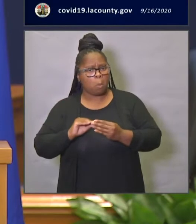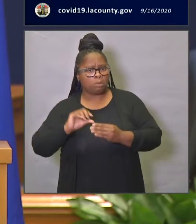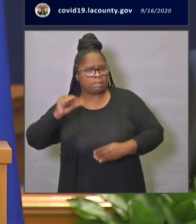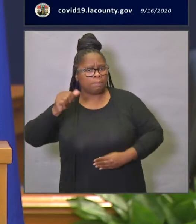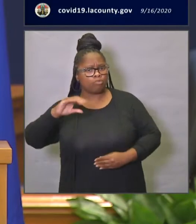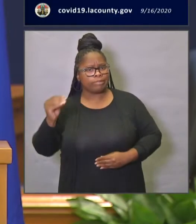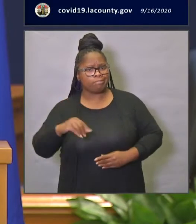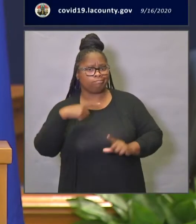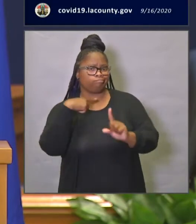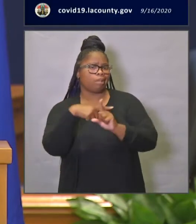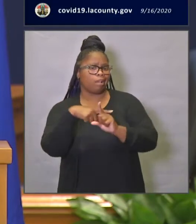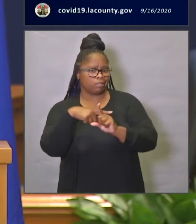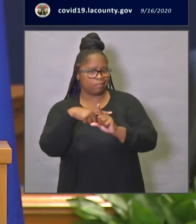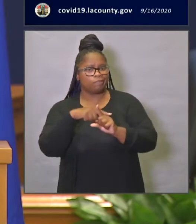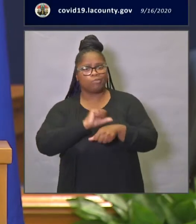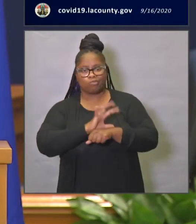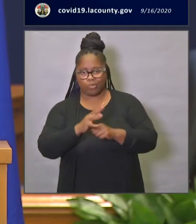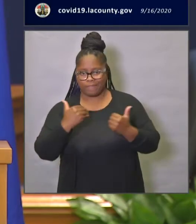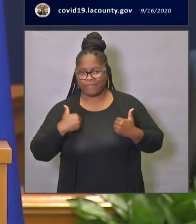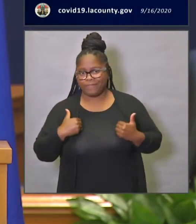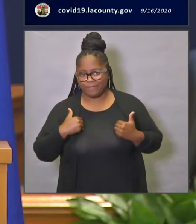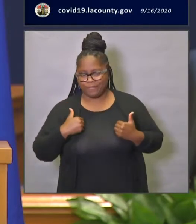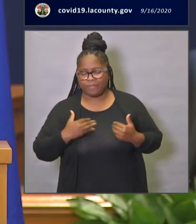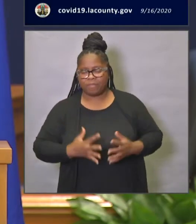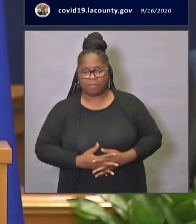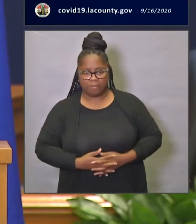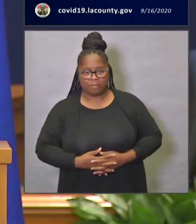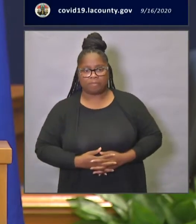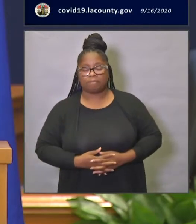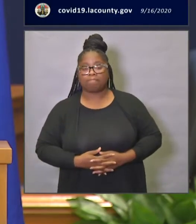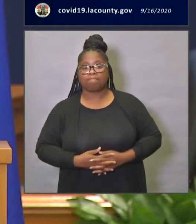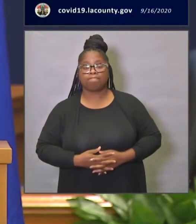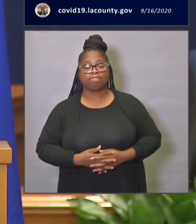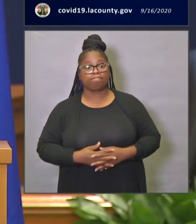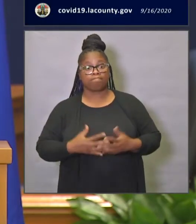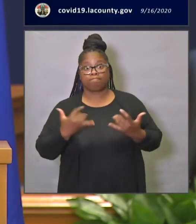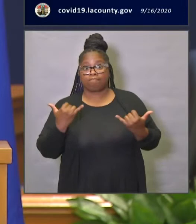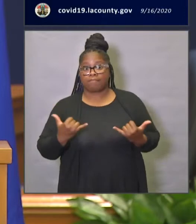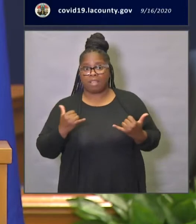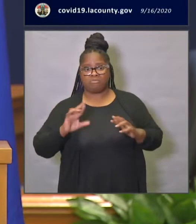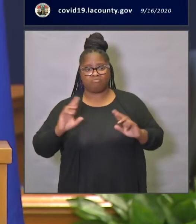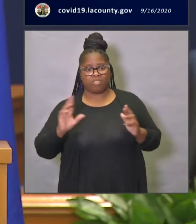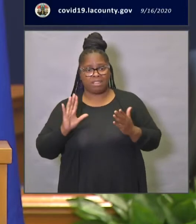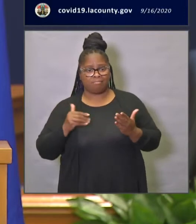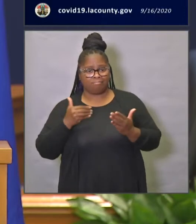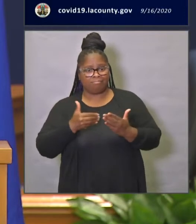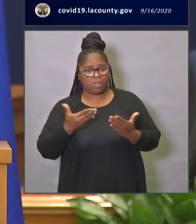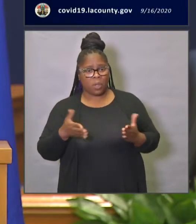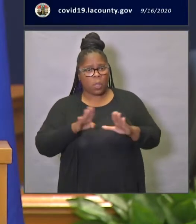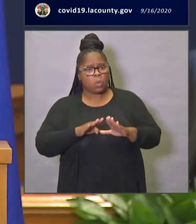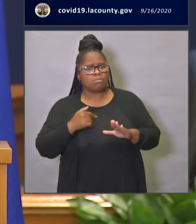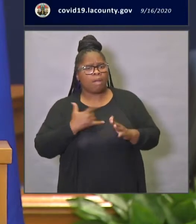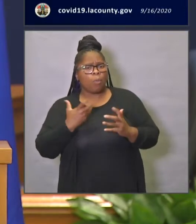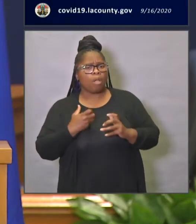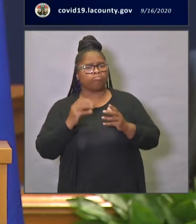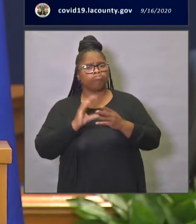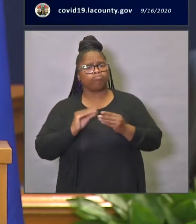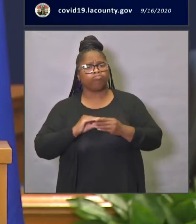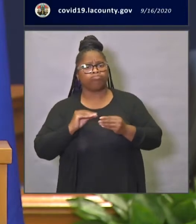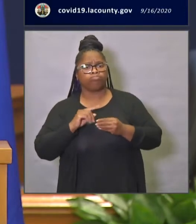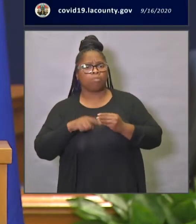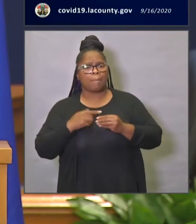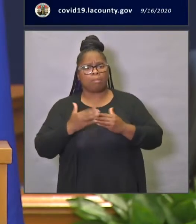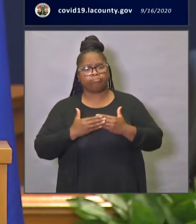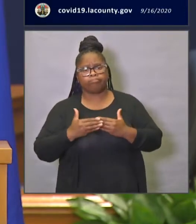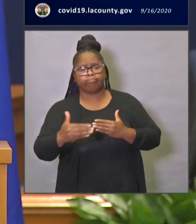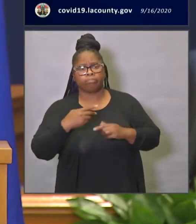been positive for the virus. In closing, I just want to talk for a minute about the months ahead. The autumn and